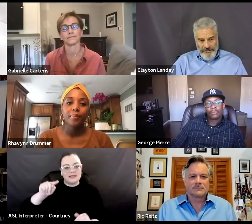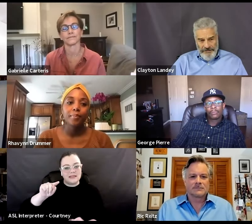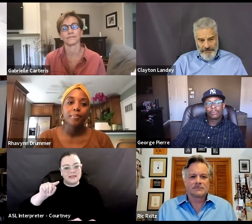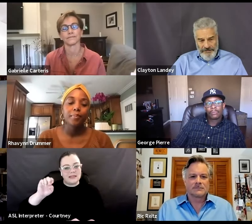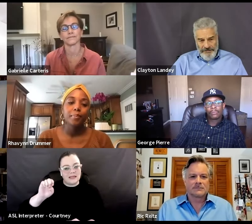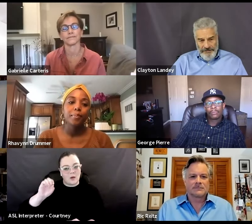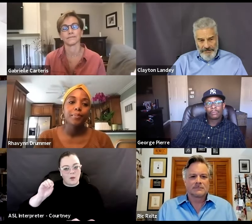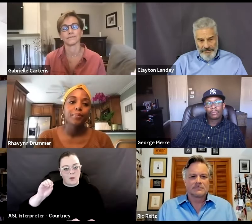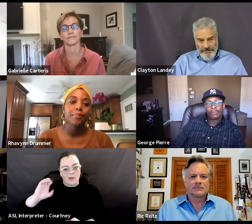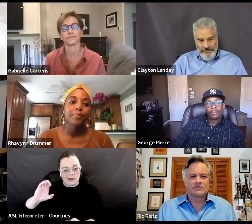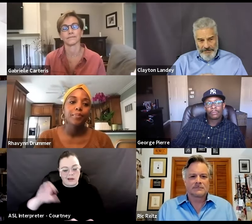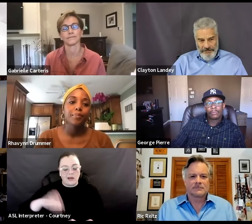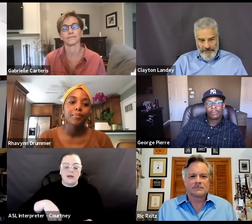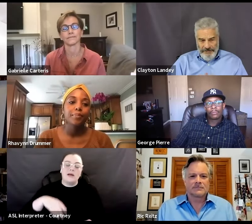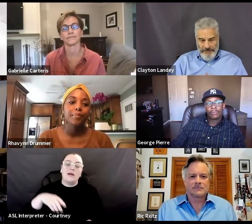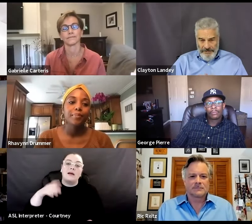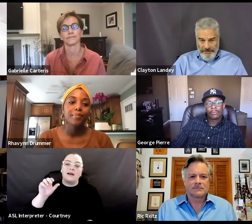pteoe@sagaftra.org. That's